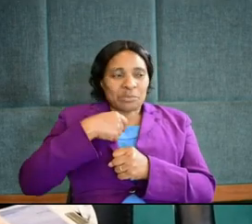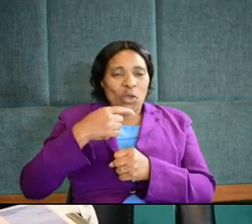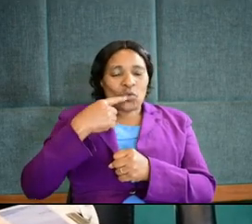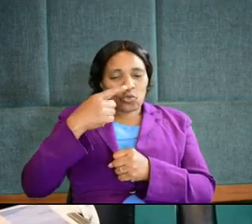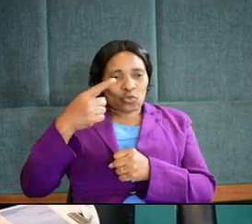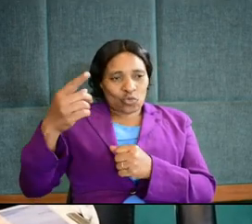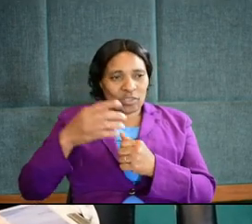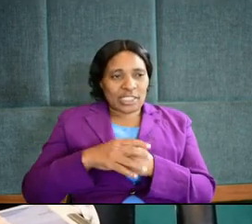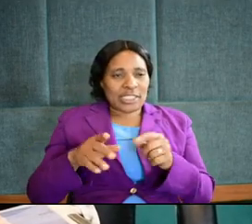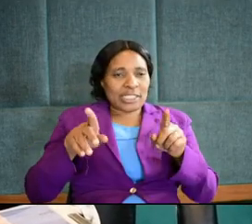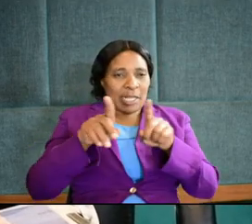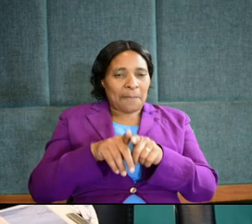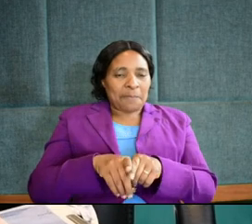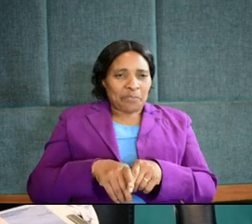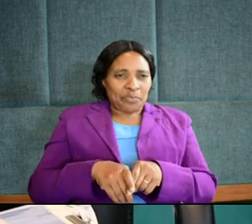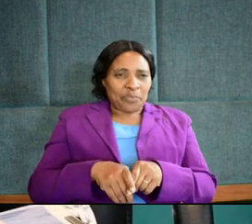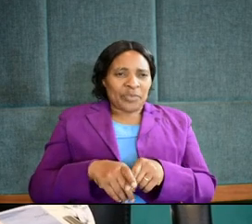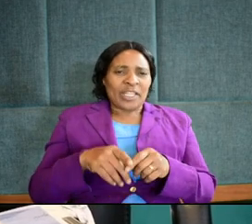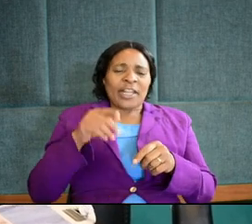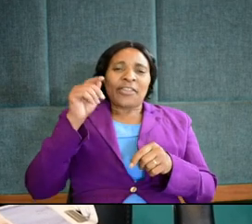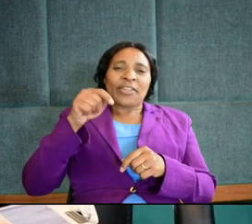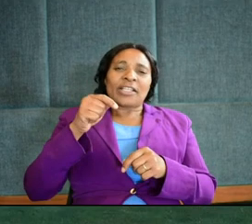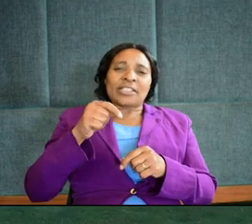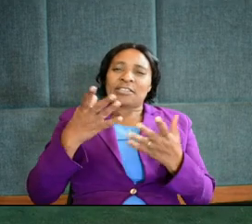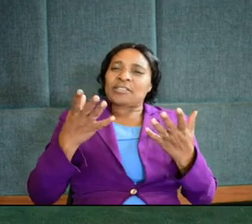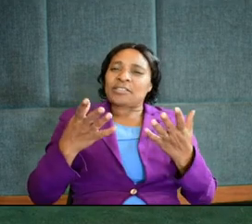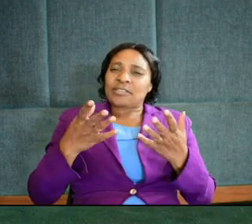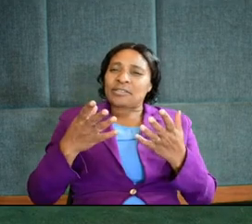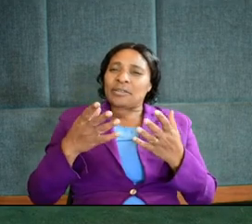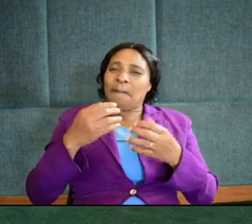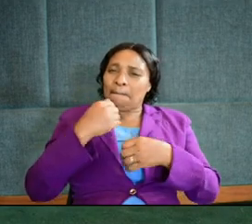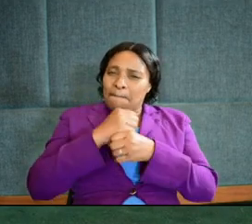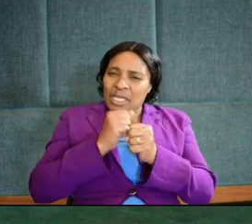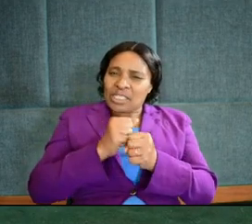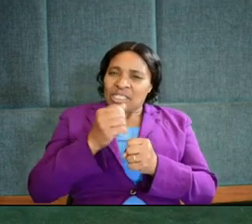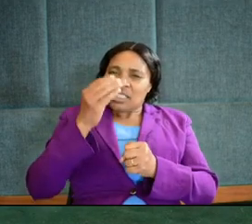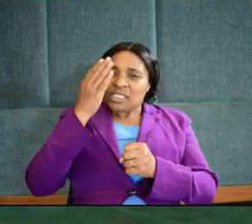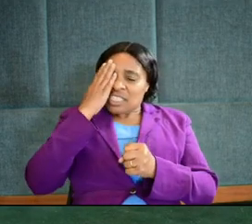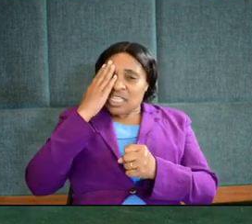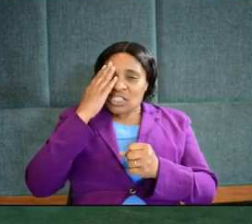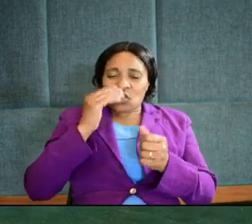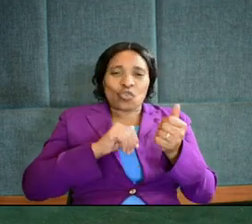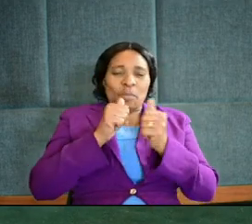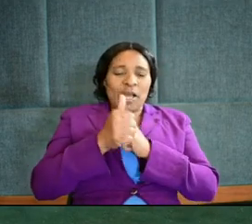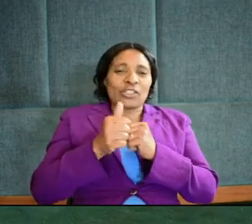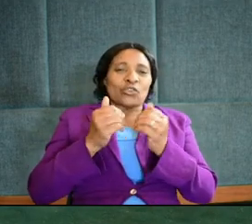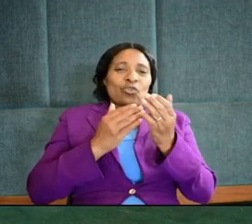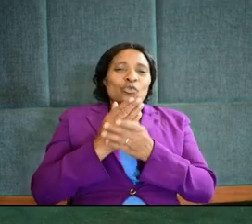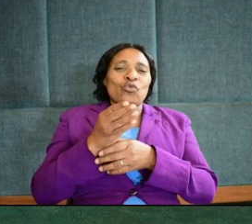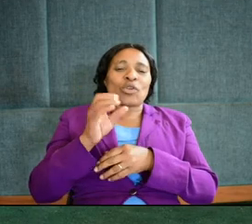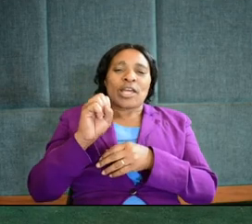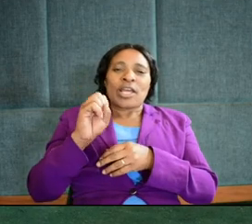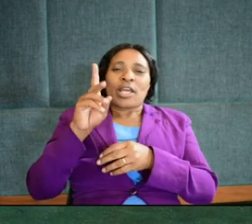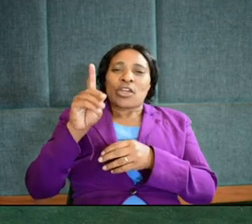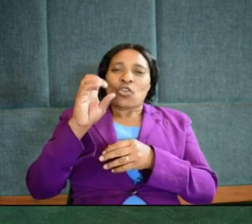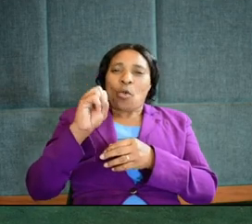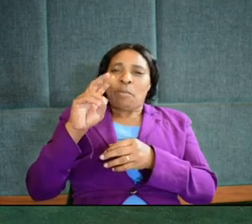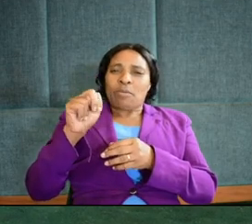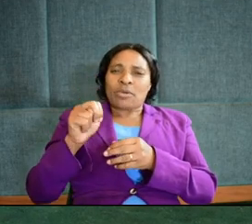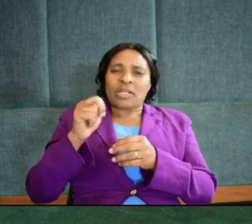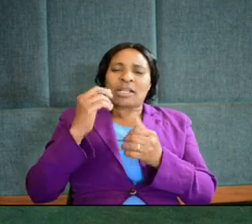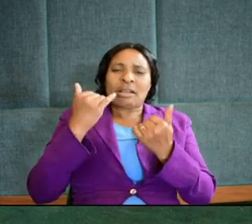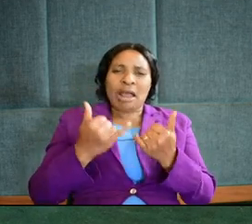told. You know, that cost Israel the passing through of Edom, and now they had to go to the Mount Hor and turn